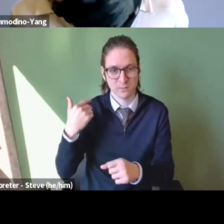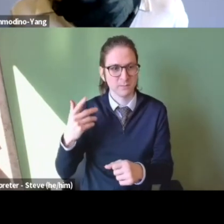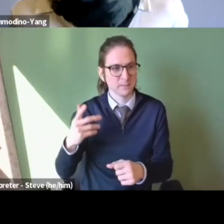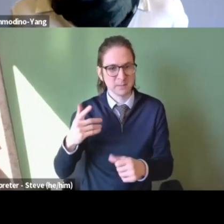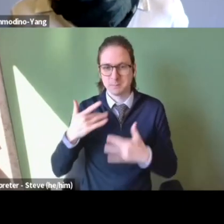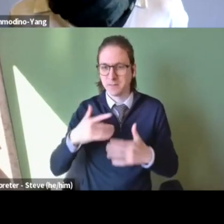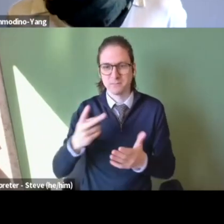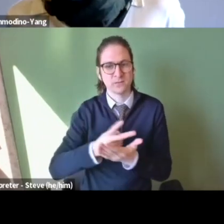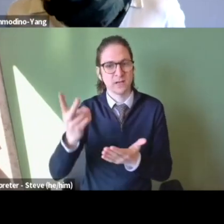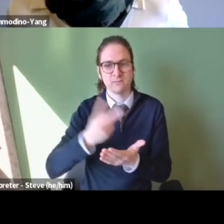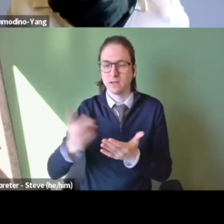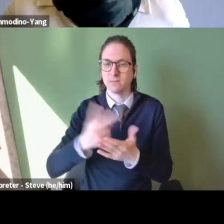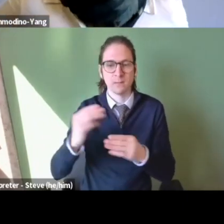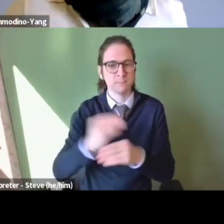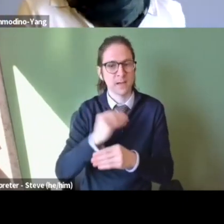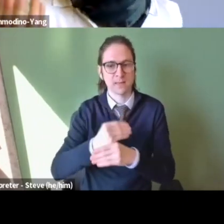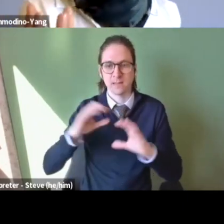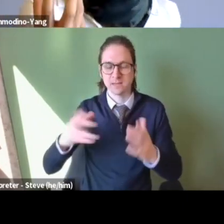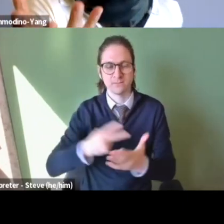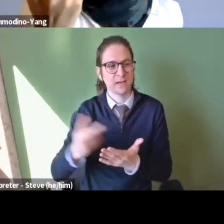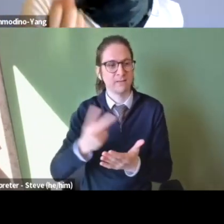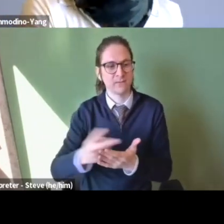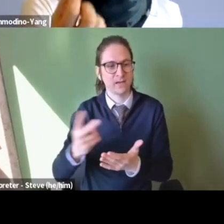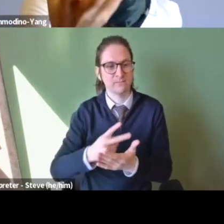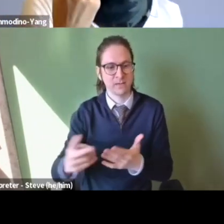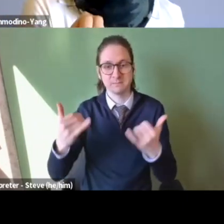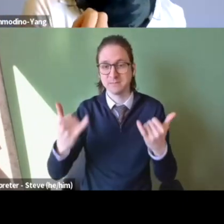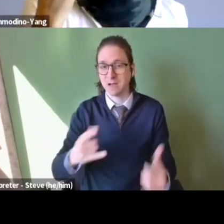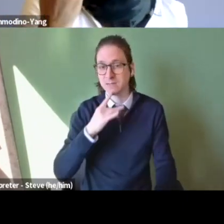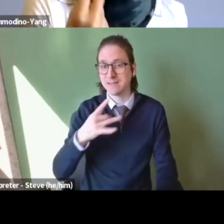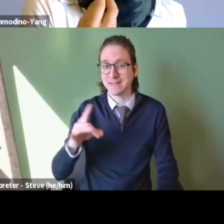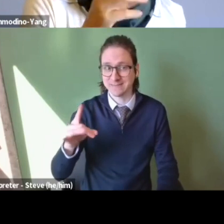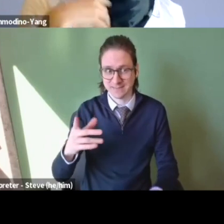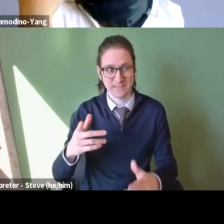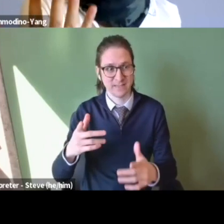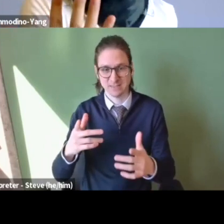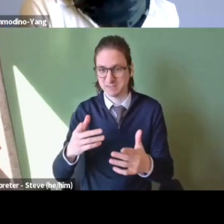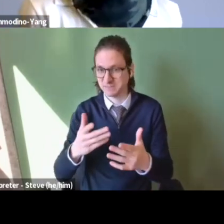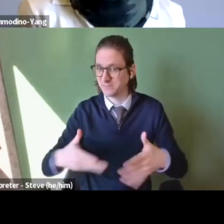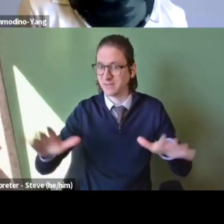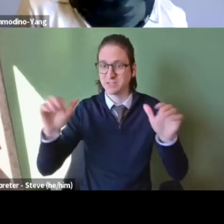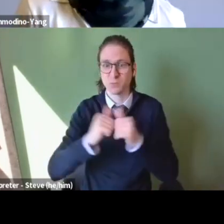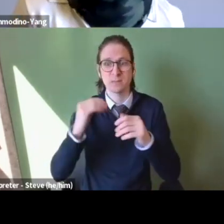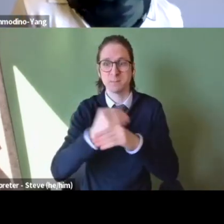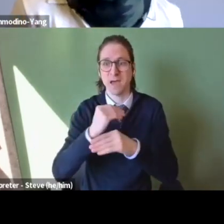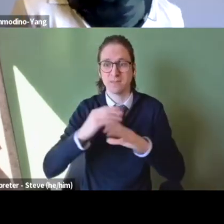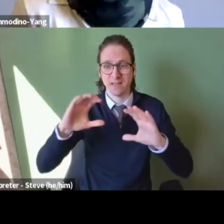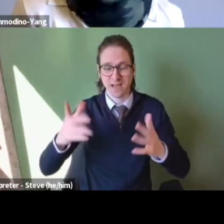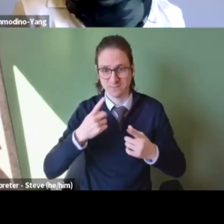in this math class, and he's at the end of the math class. And this was culled from his presentation on the last